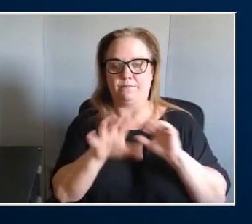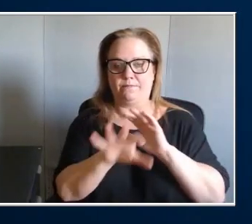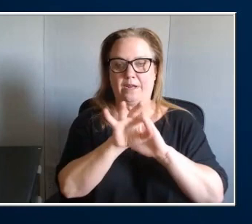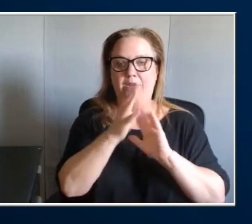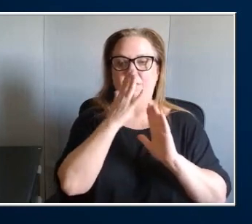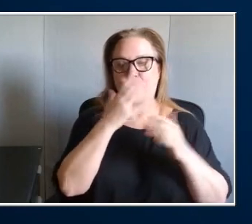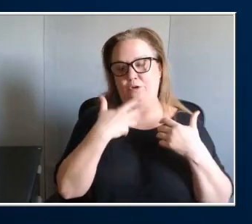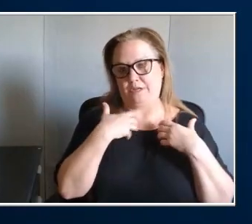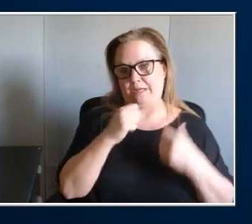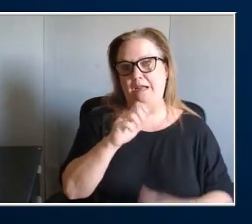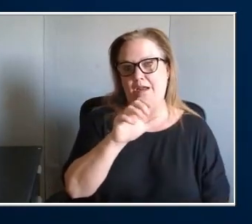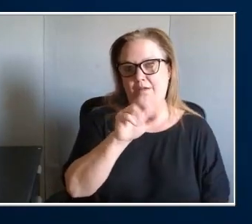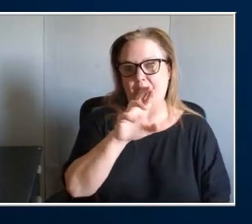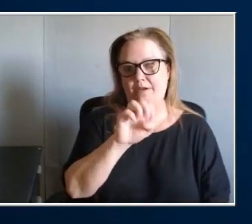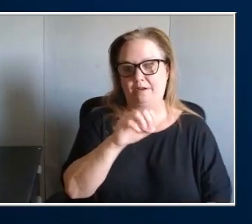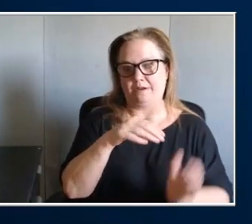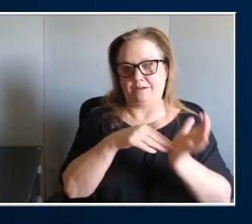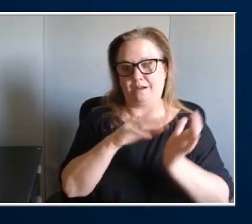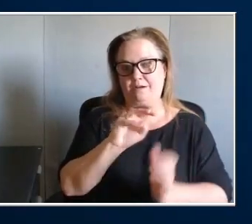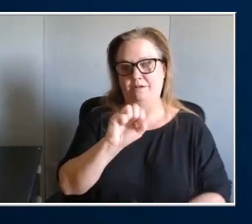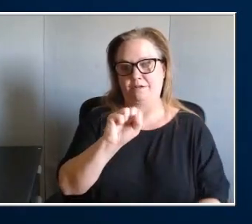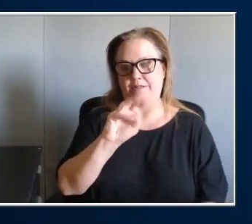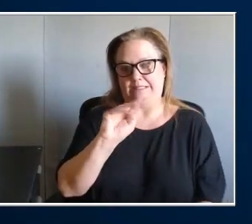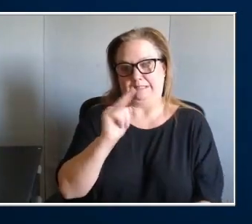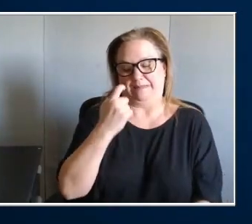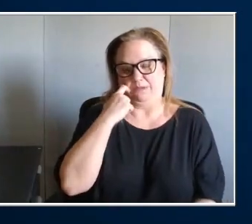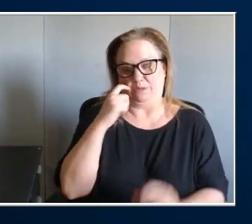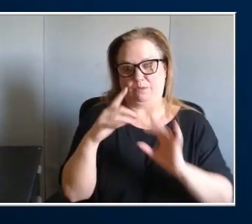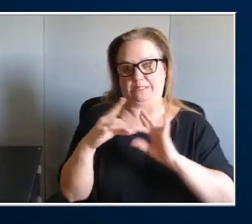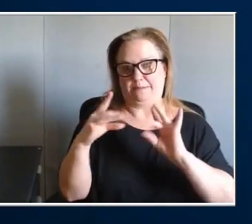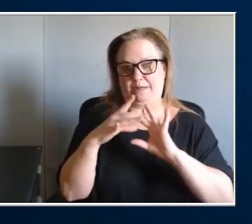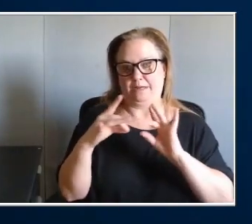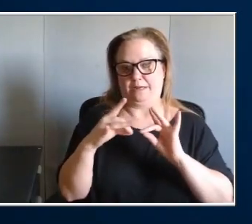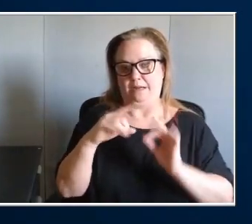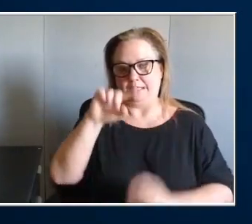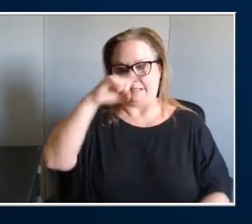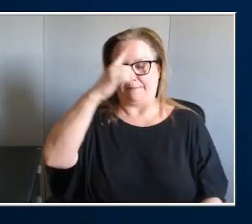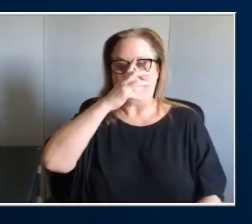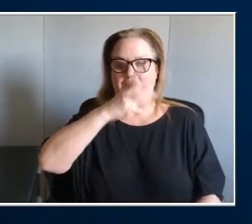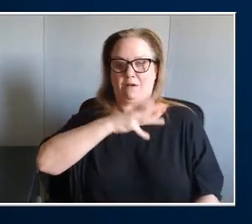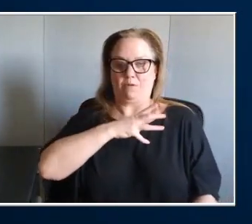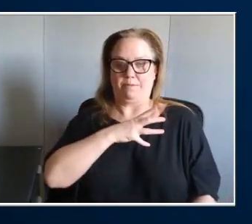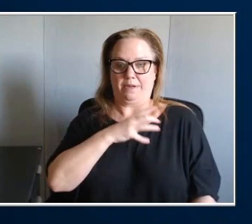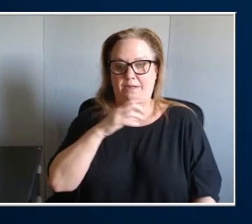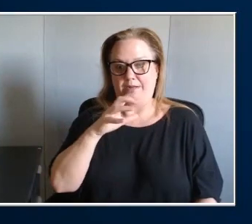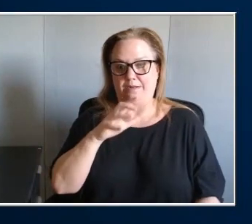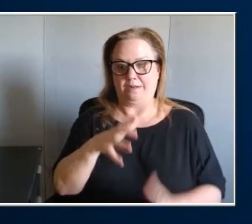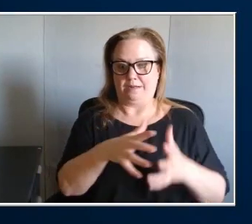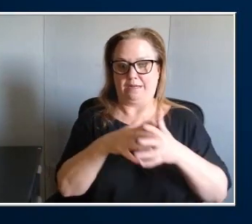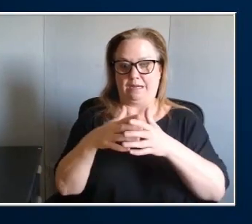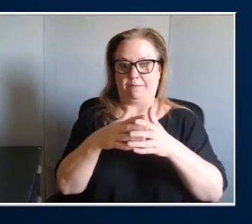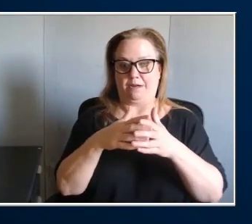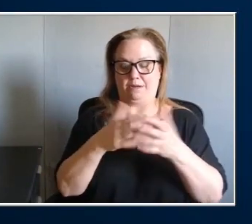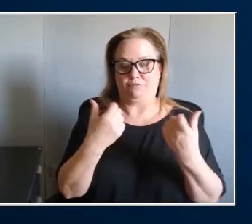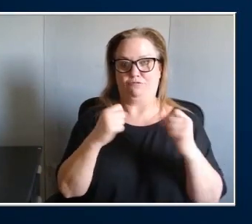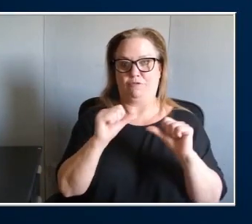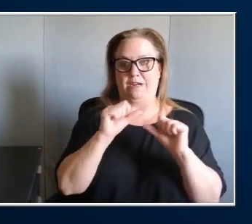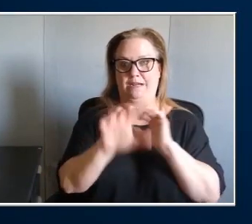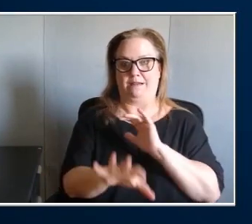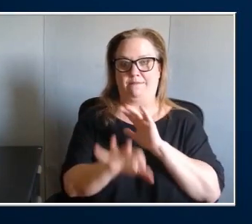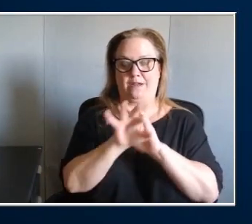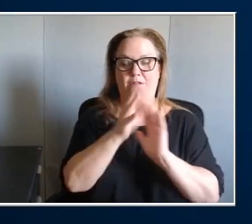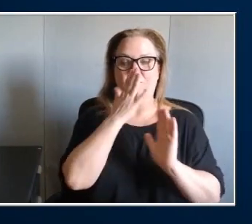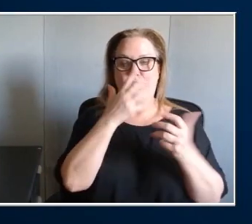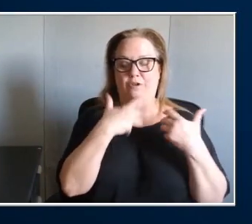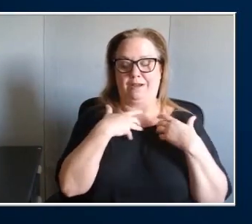care. As Dr. Smith was saying, being a Black woman in America and trying to find